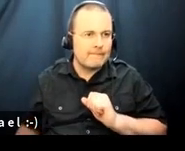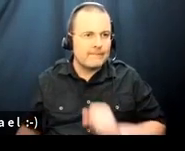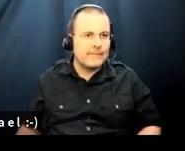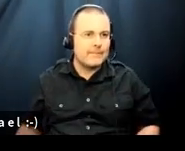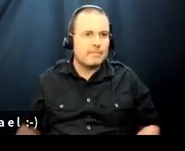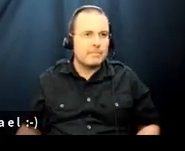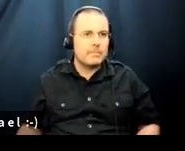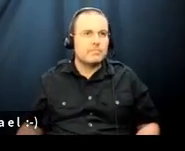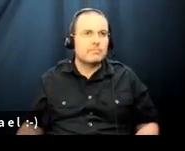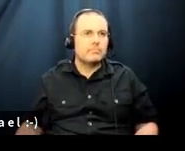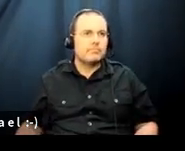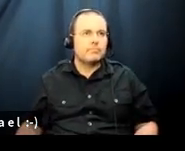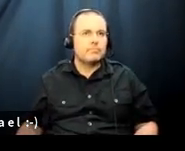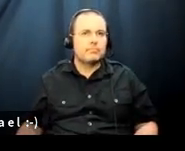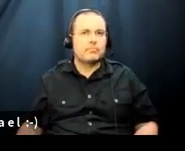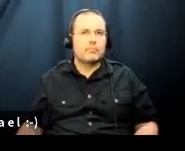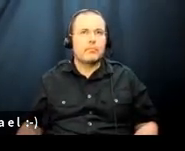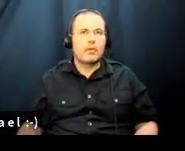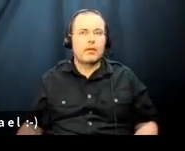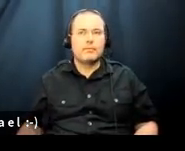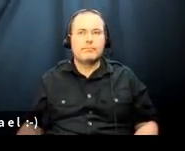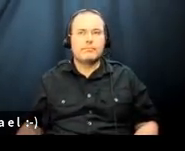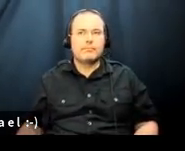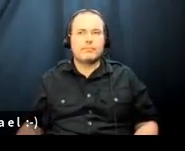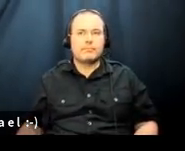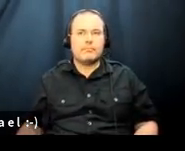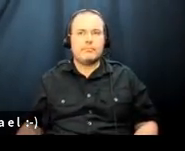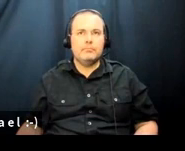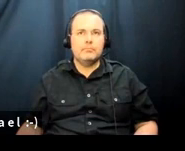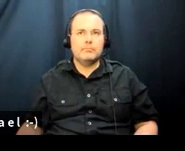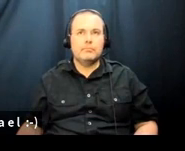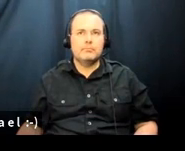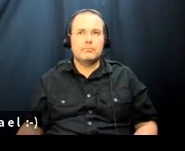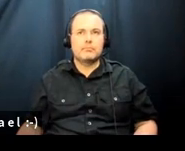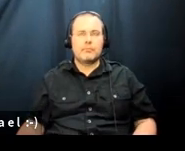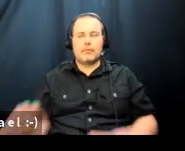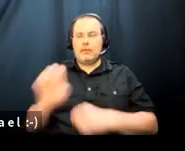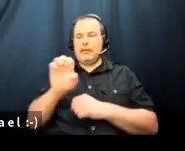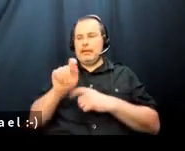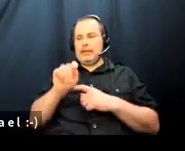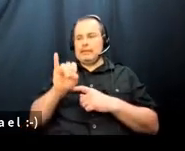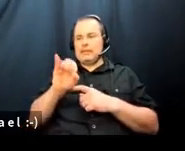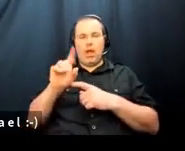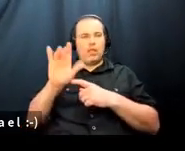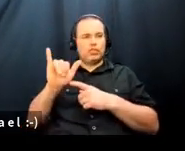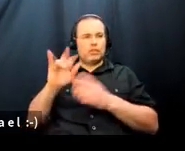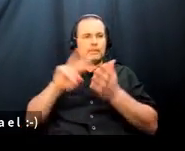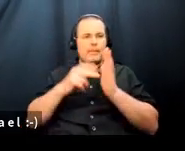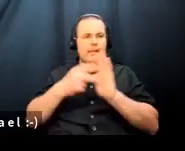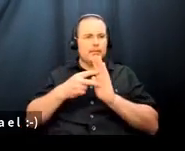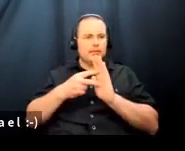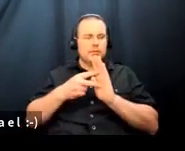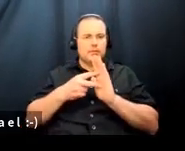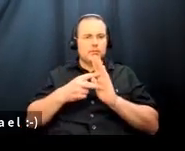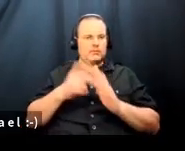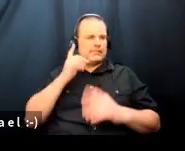Can you please explain to our audience what etiology means? Sure. Etiology means cause of deafness.